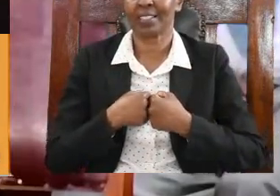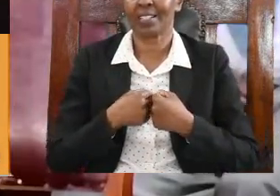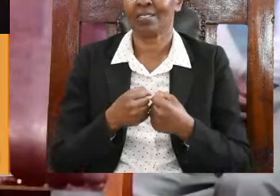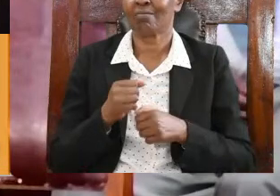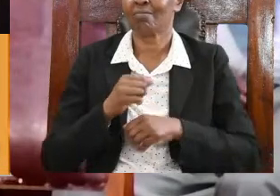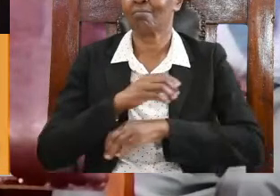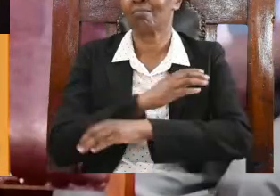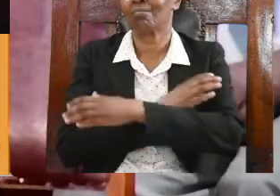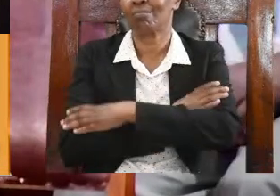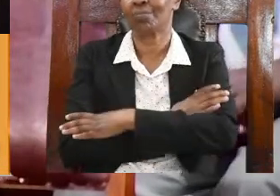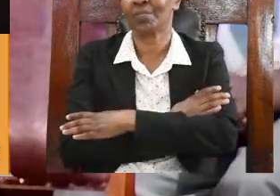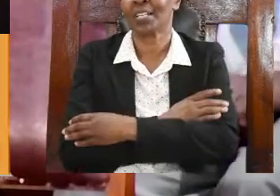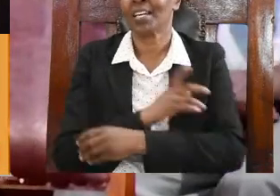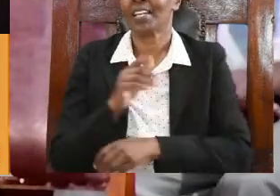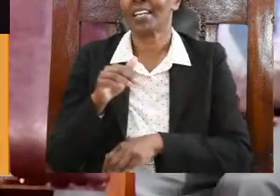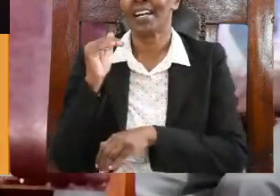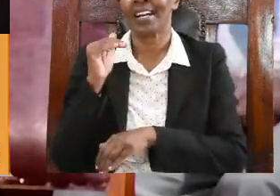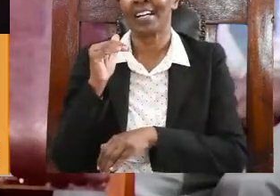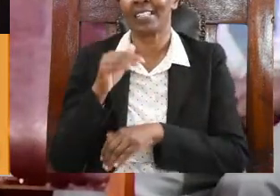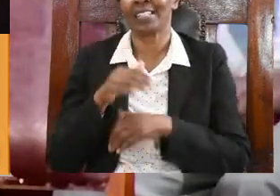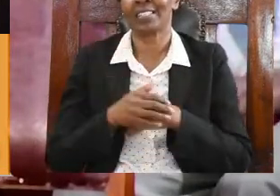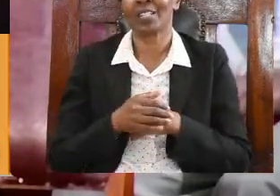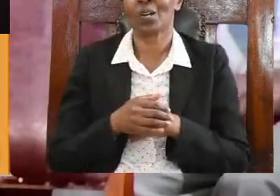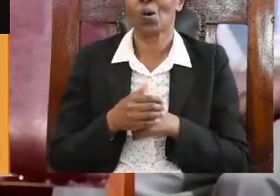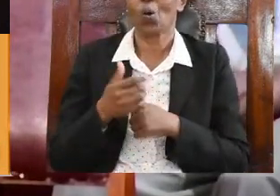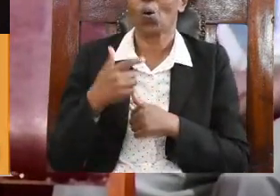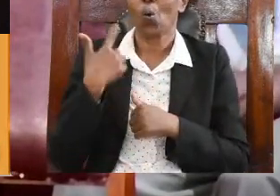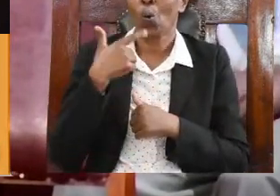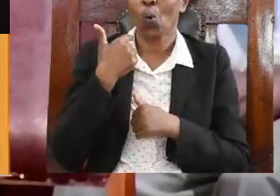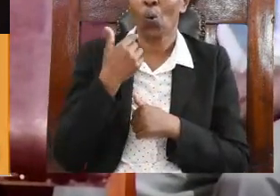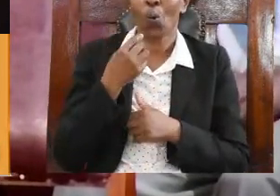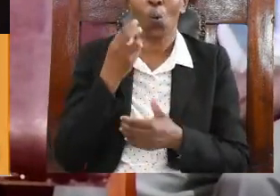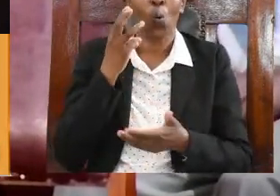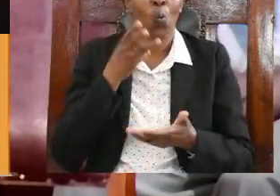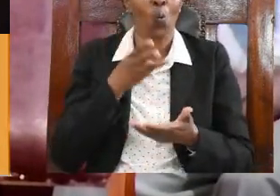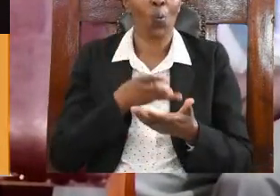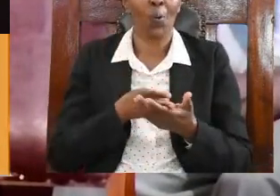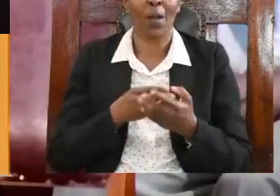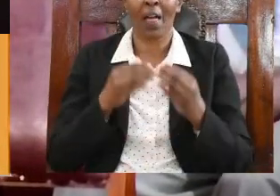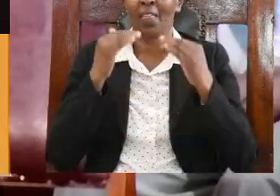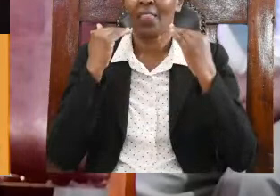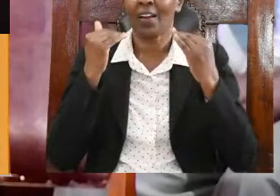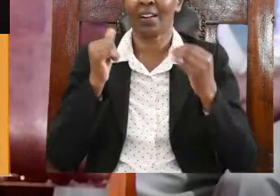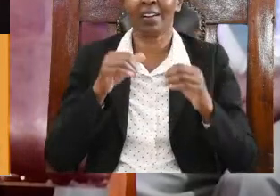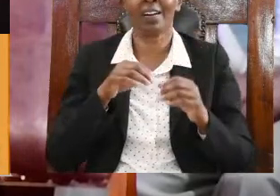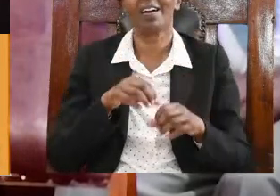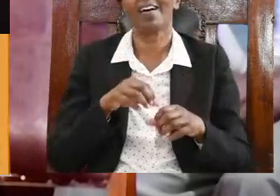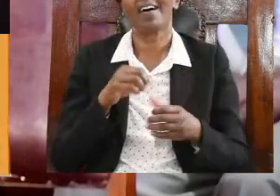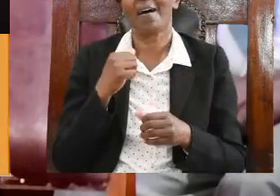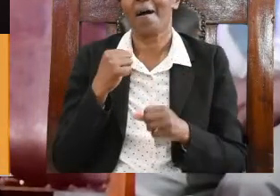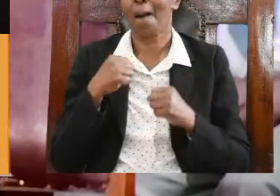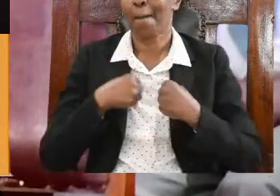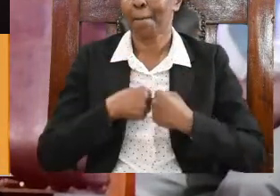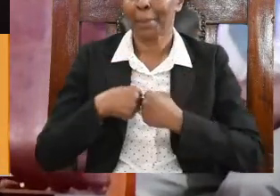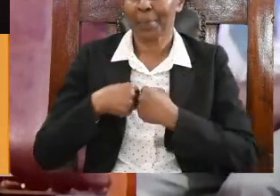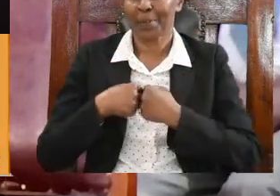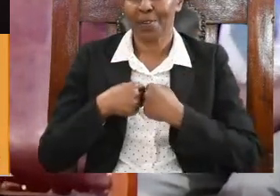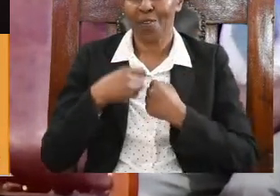want to ask it in a more biblical manner. Who will appreciate hardship for the glory of God?